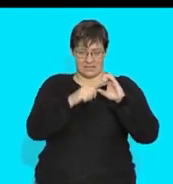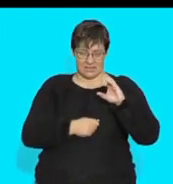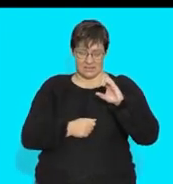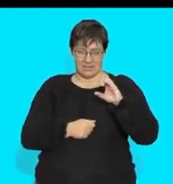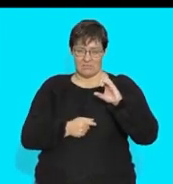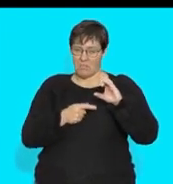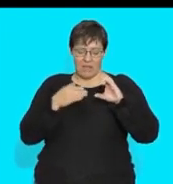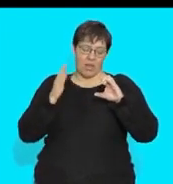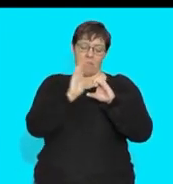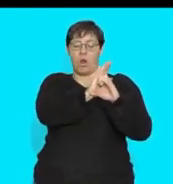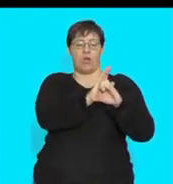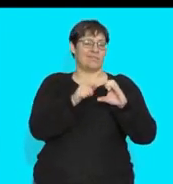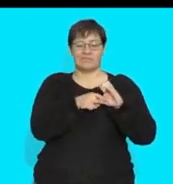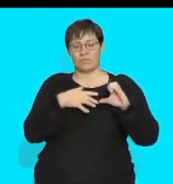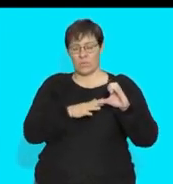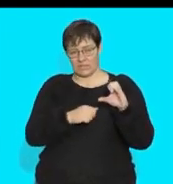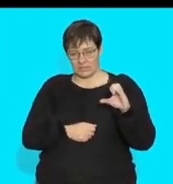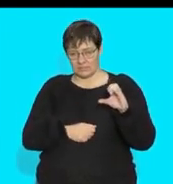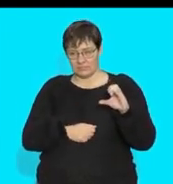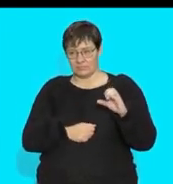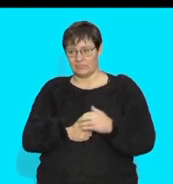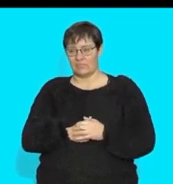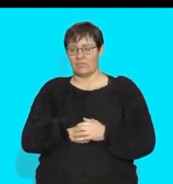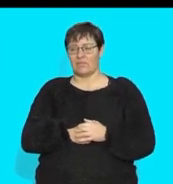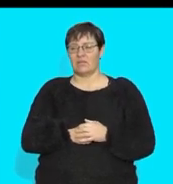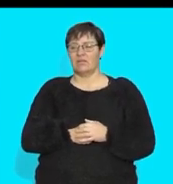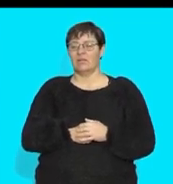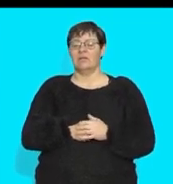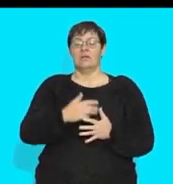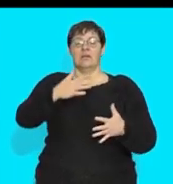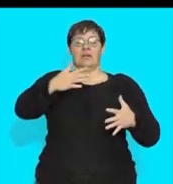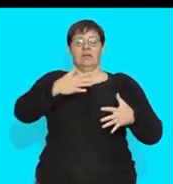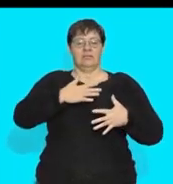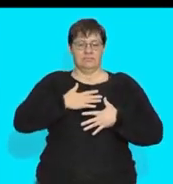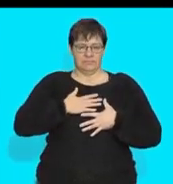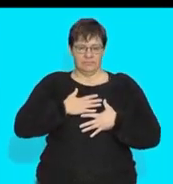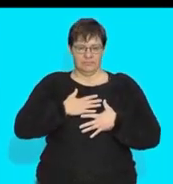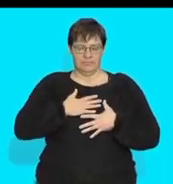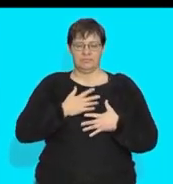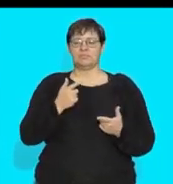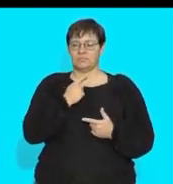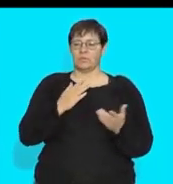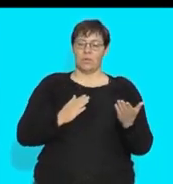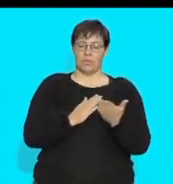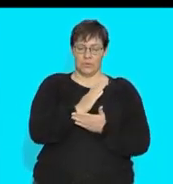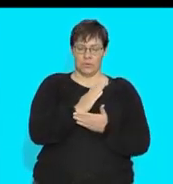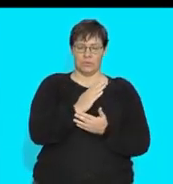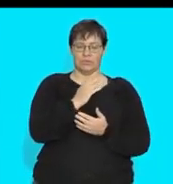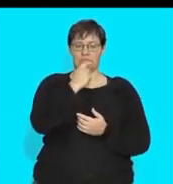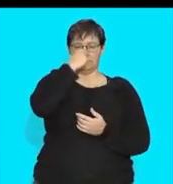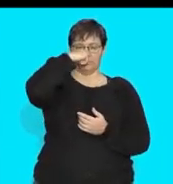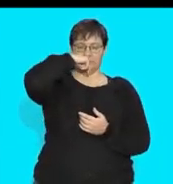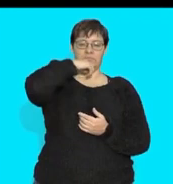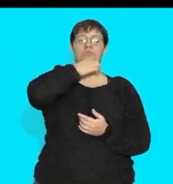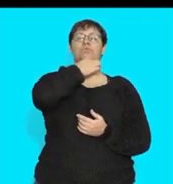don't want anything in these tubes. So when we breathe the air in, all right, it's going to go down